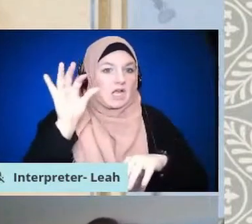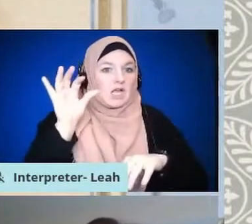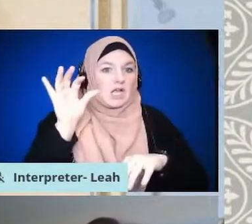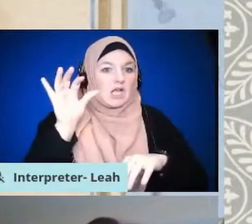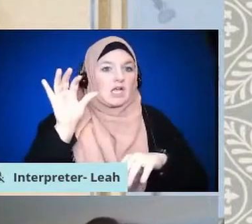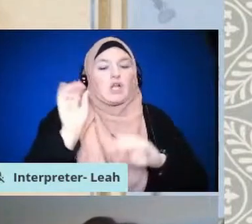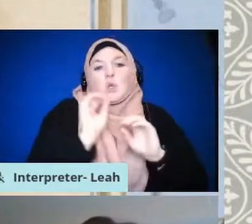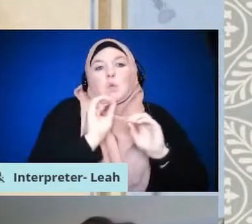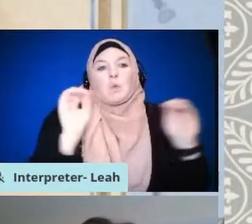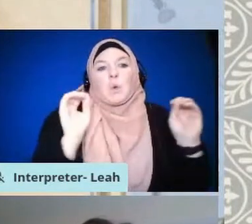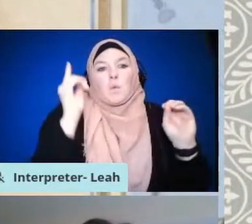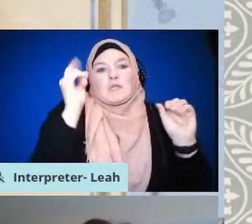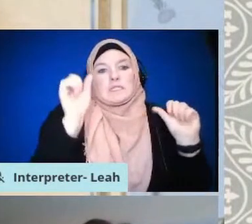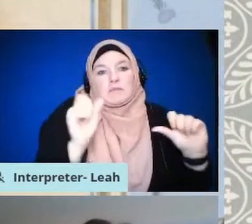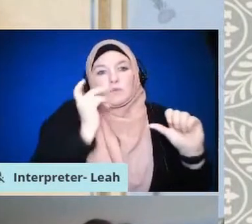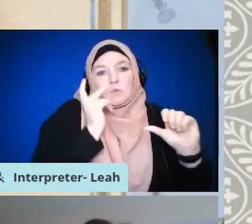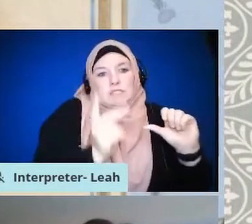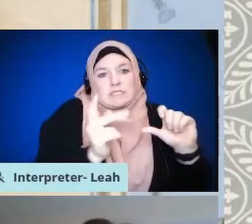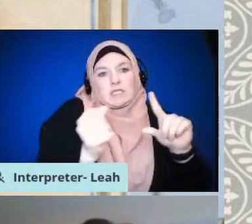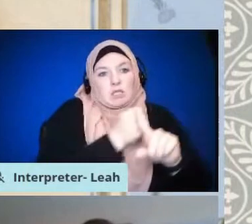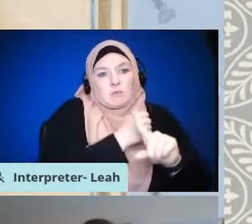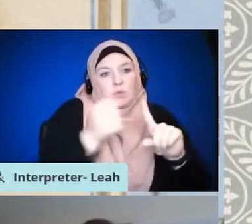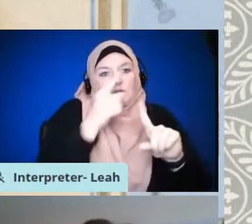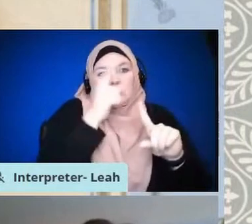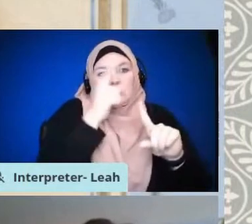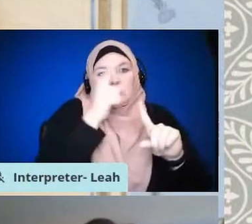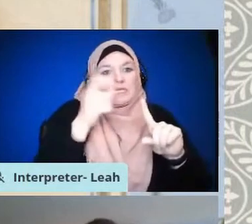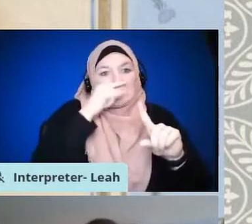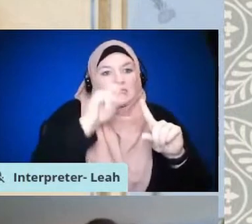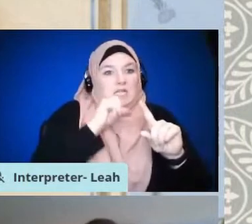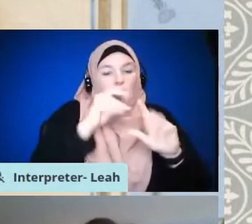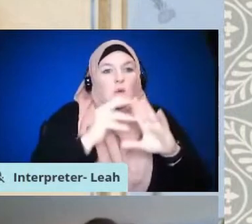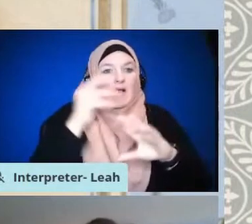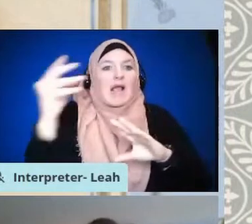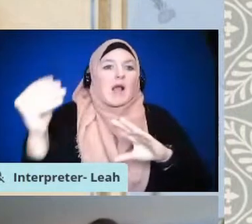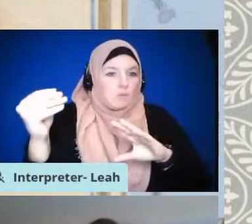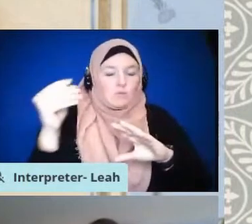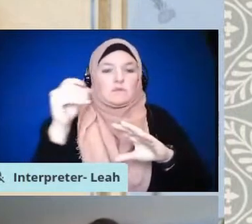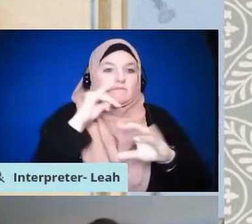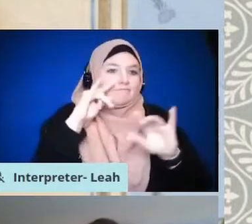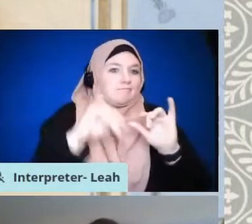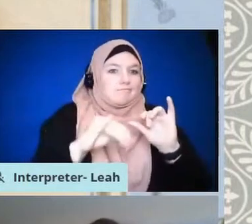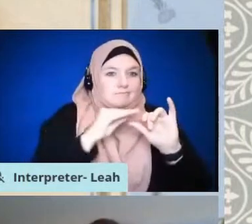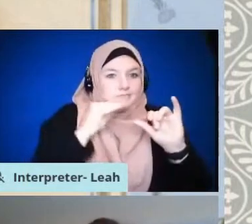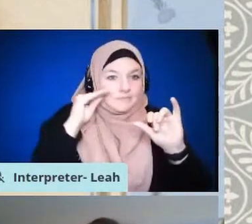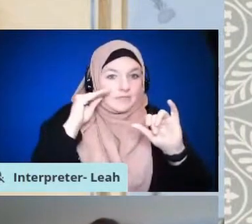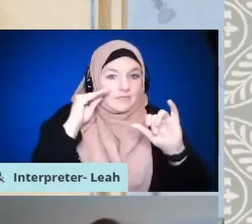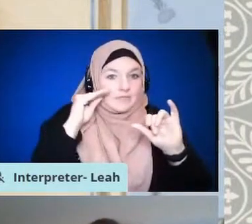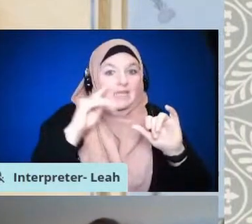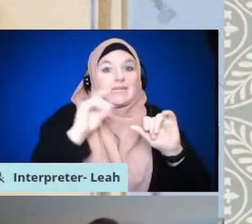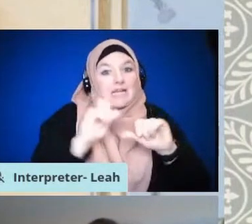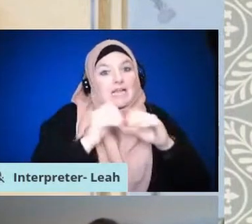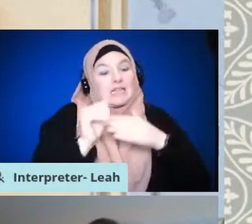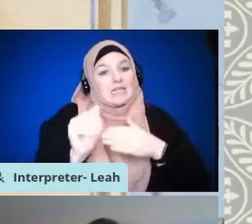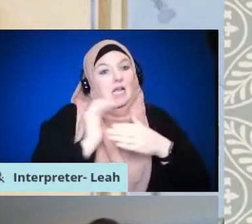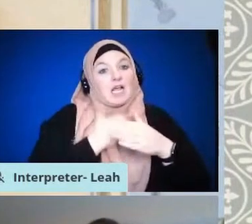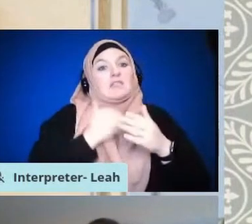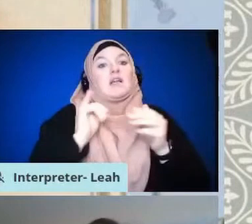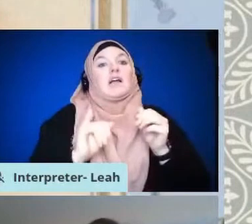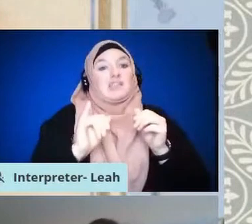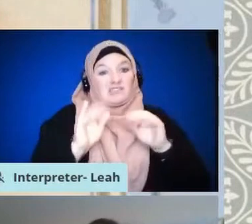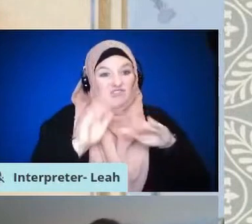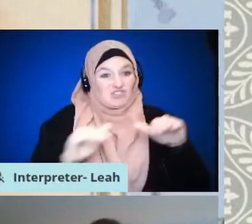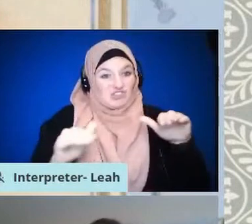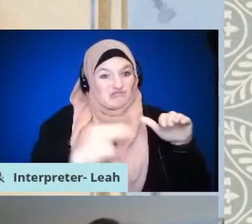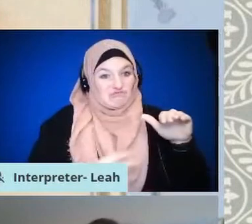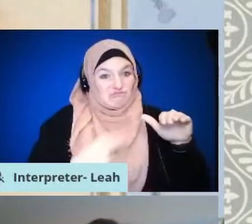one's unable to define it. All those taken together can actually lead us to think that children have been